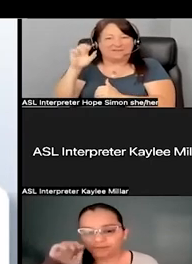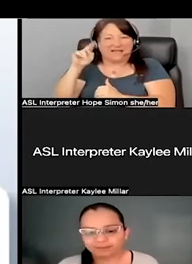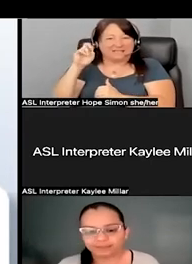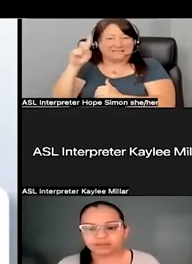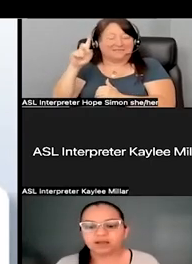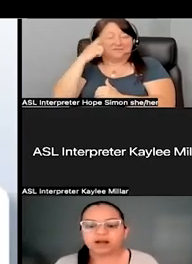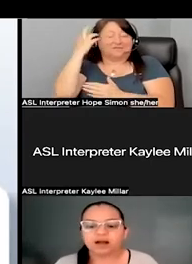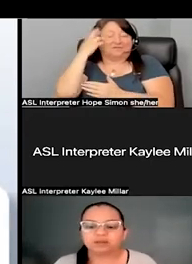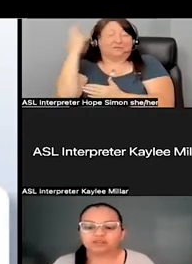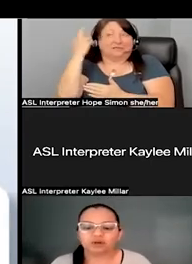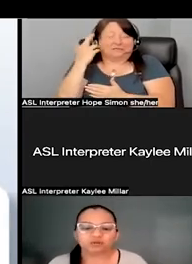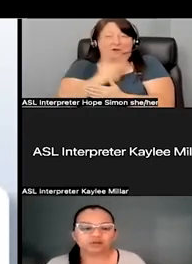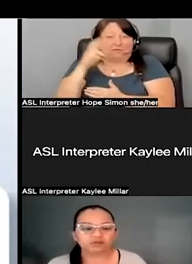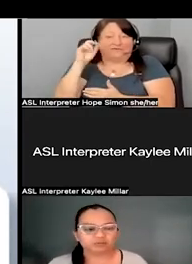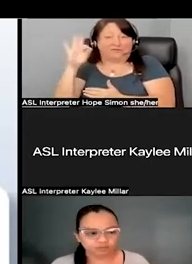not fastened.